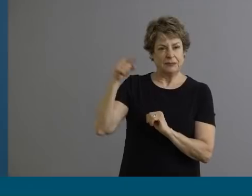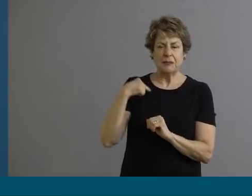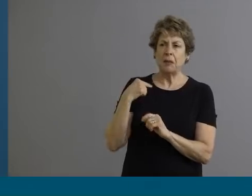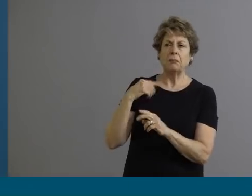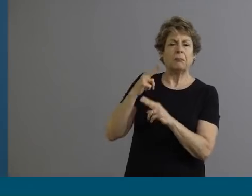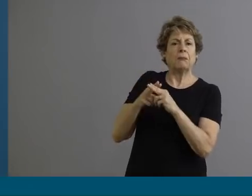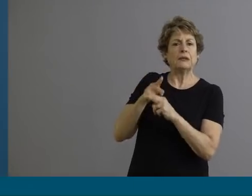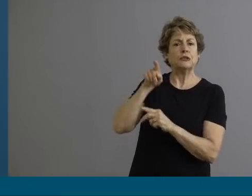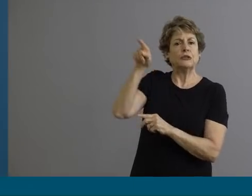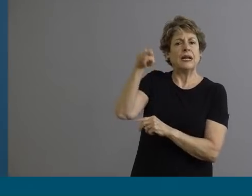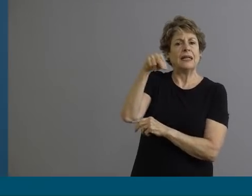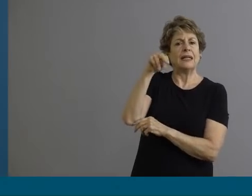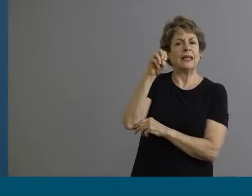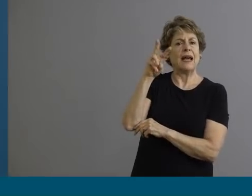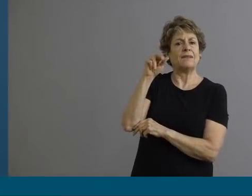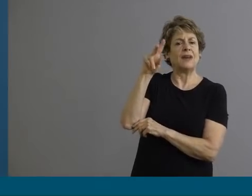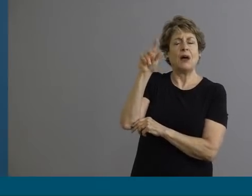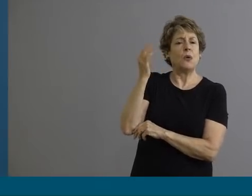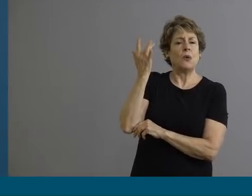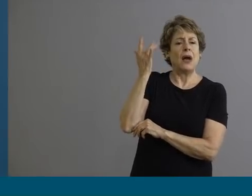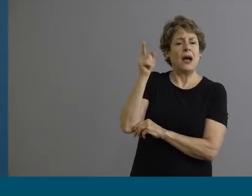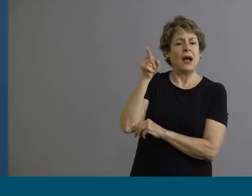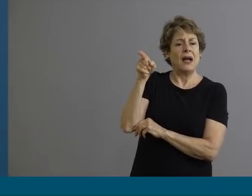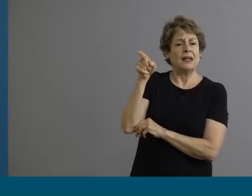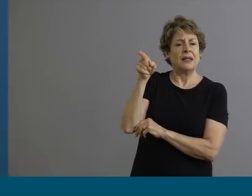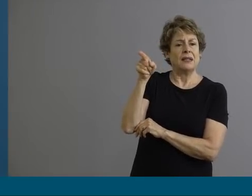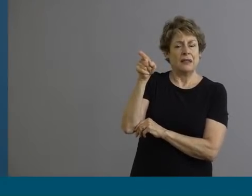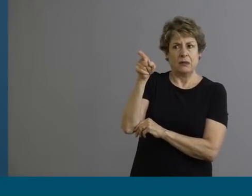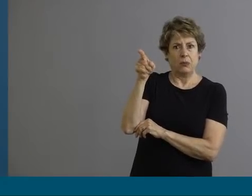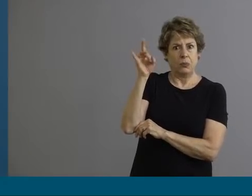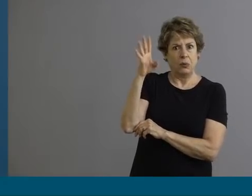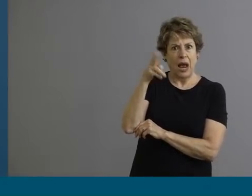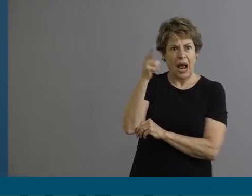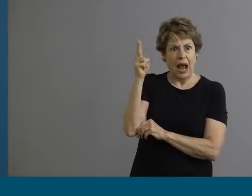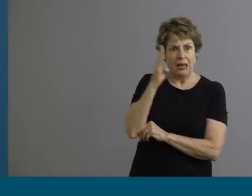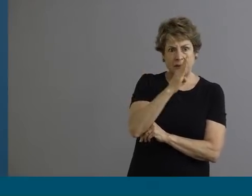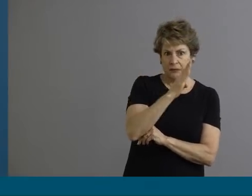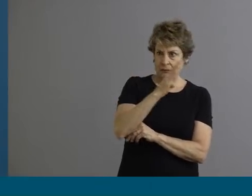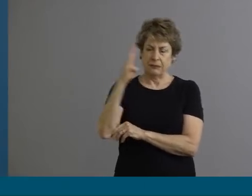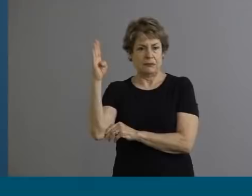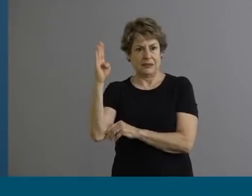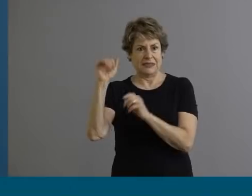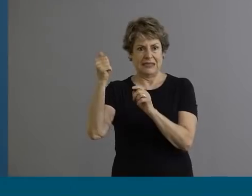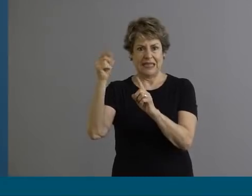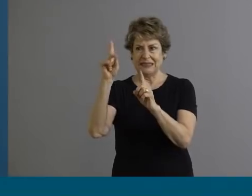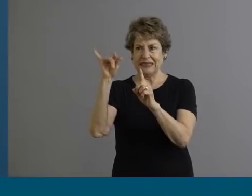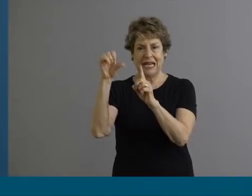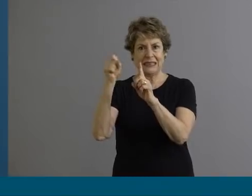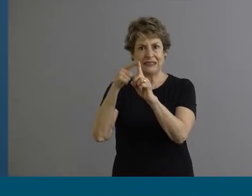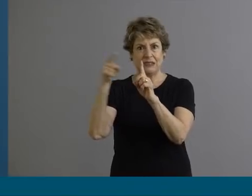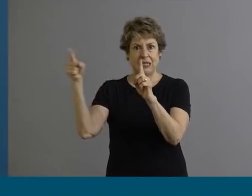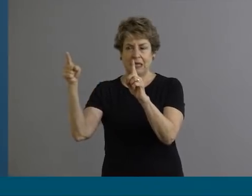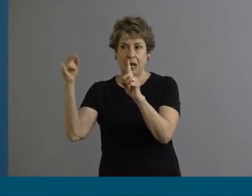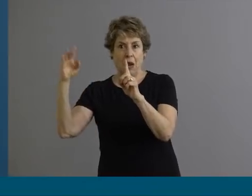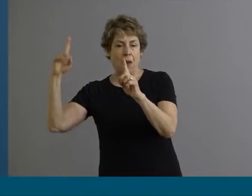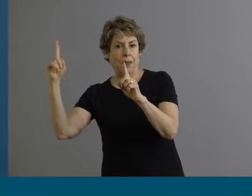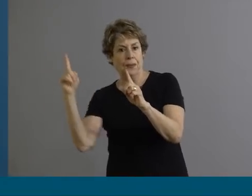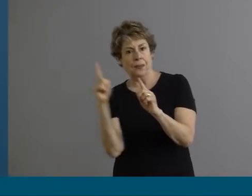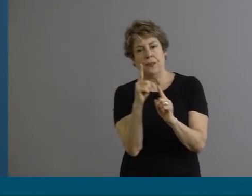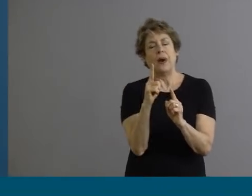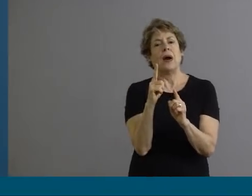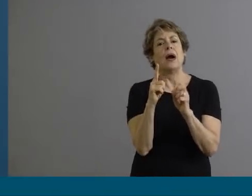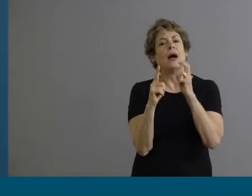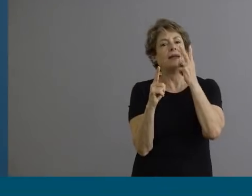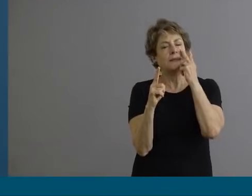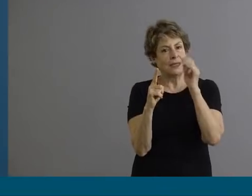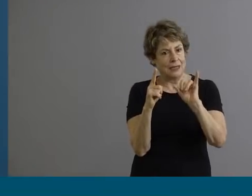dramatic progress in the last 10 days. I talked to the governor of Nevada yesterday, comparing notes on actions